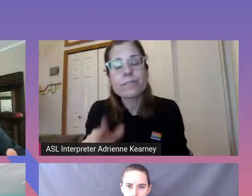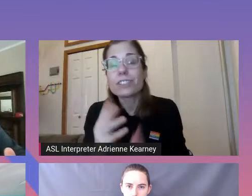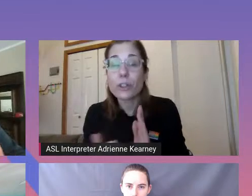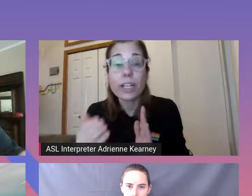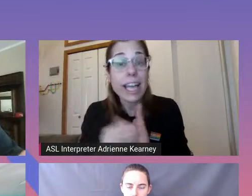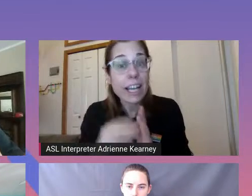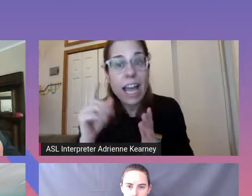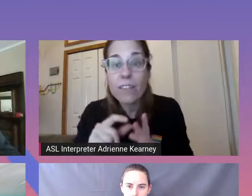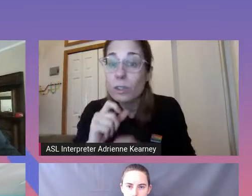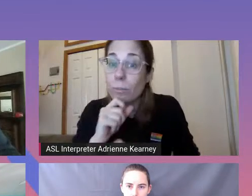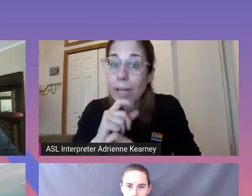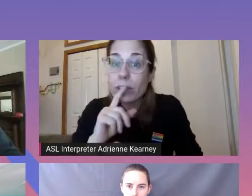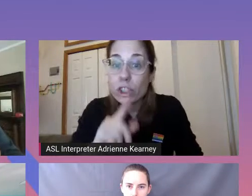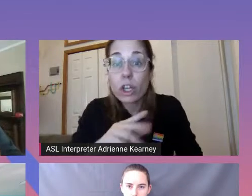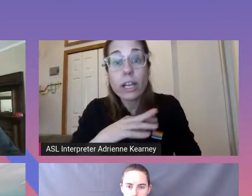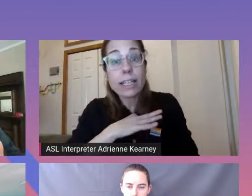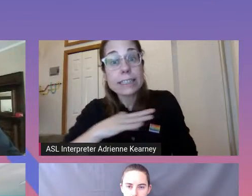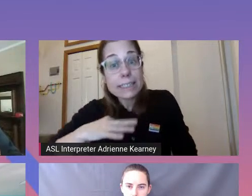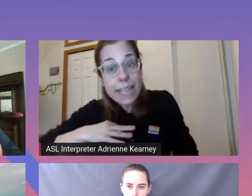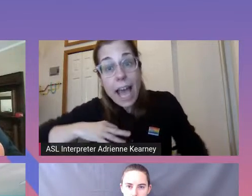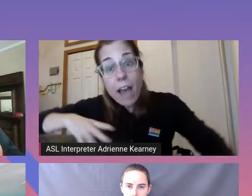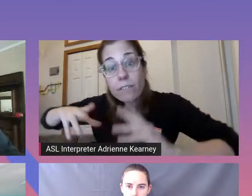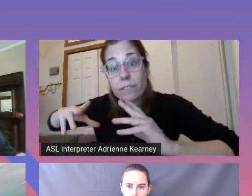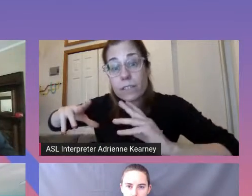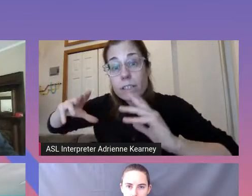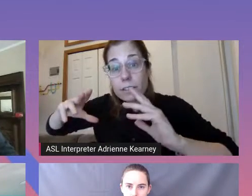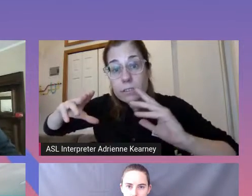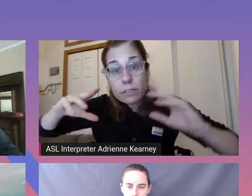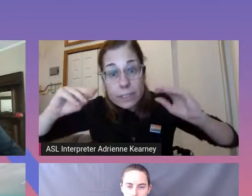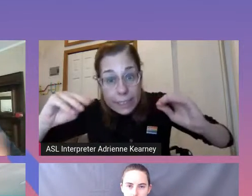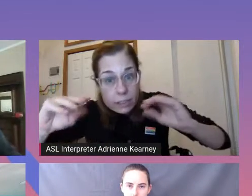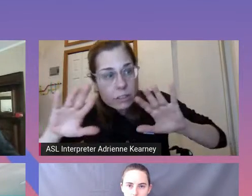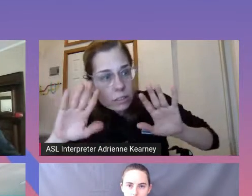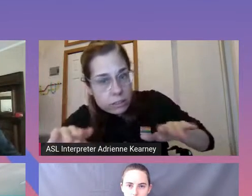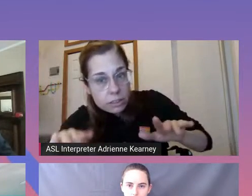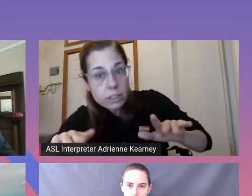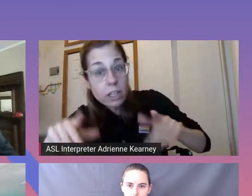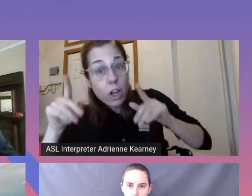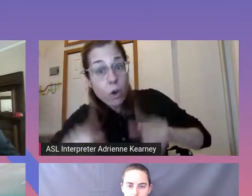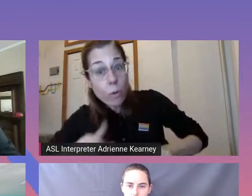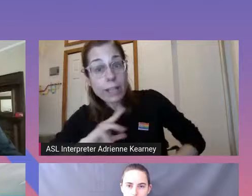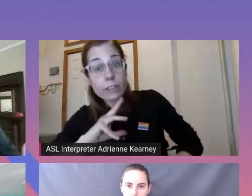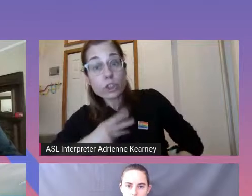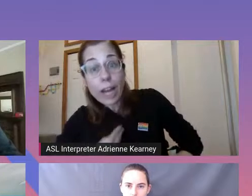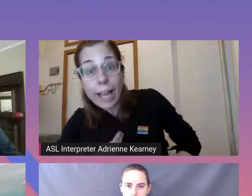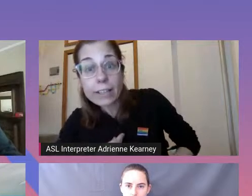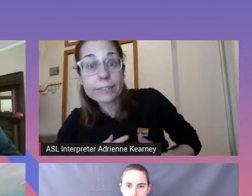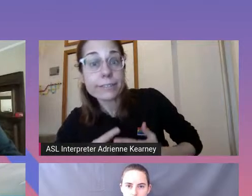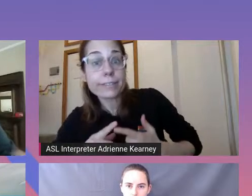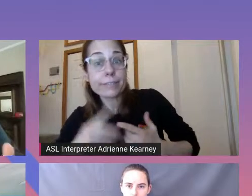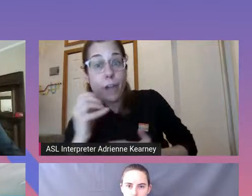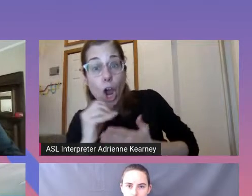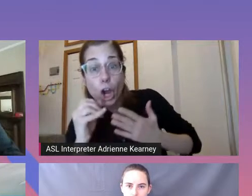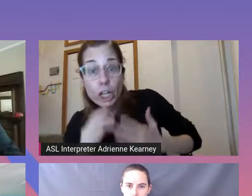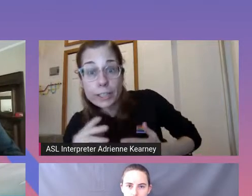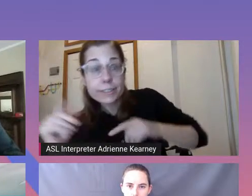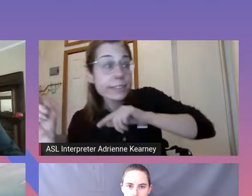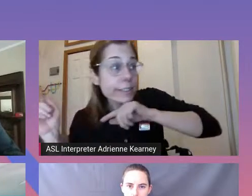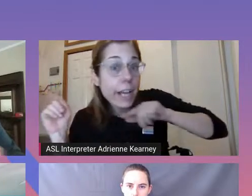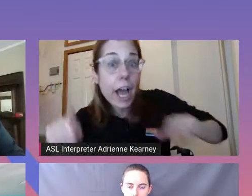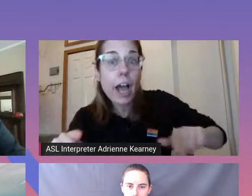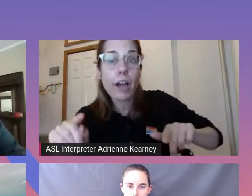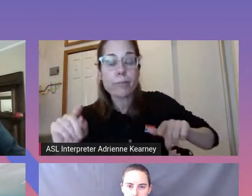here, that they are cared for, and that when we get to the part of an audience seeing this, Long Wharf does talkbacks after every